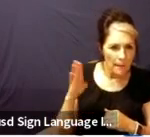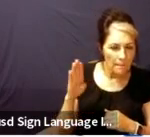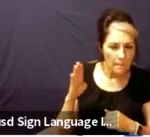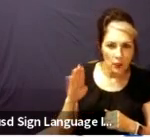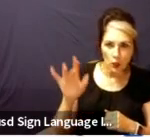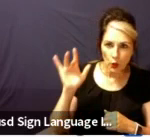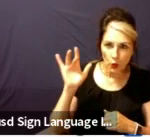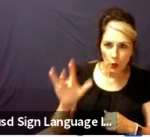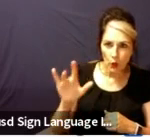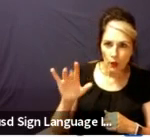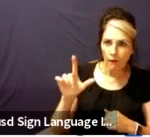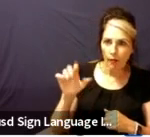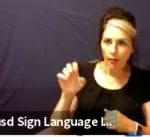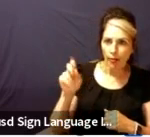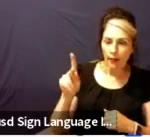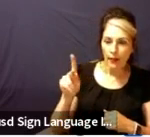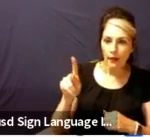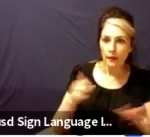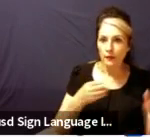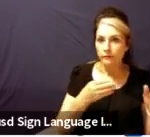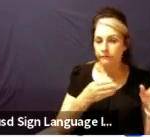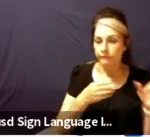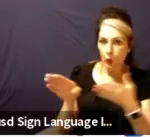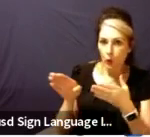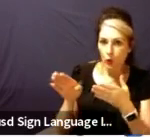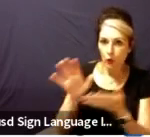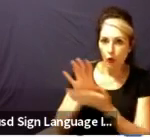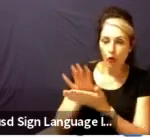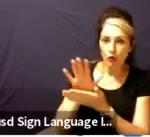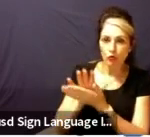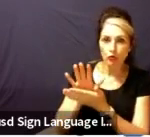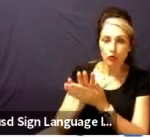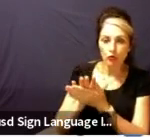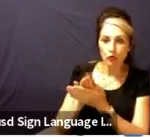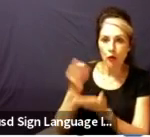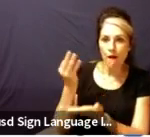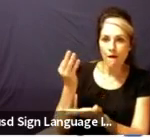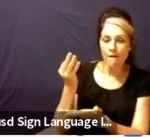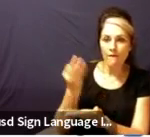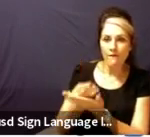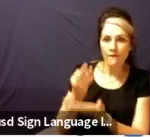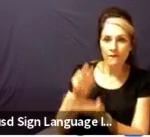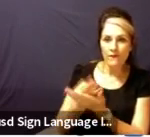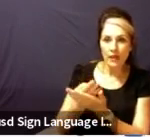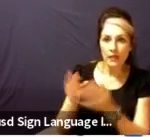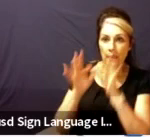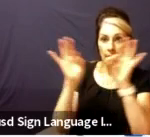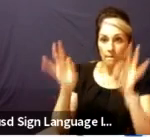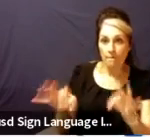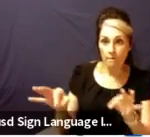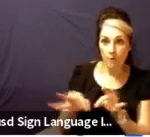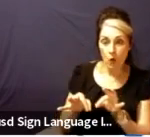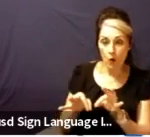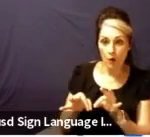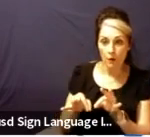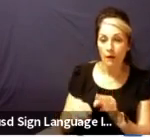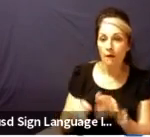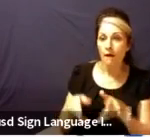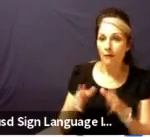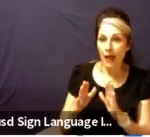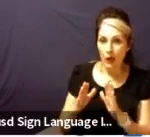here, this blue link will take you to the school funding form, which will allow you